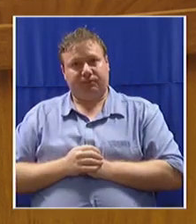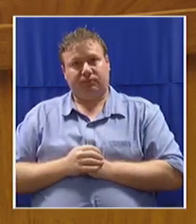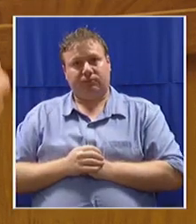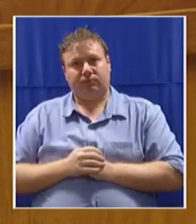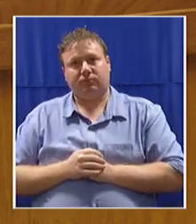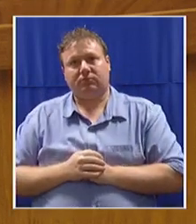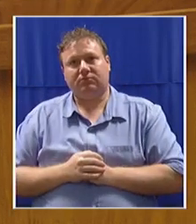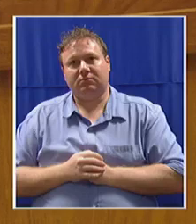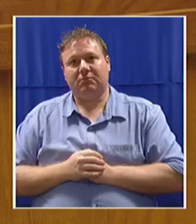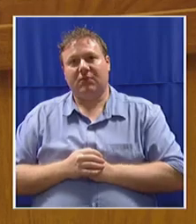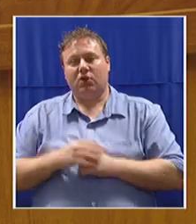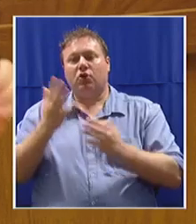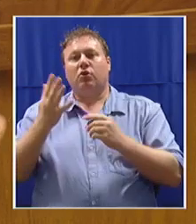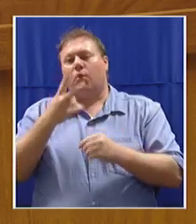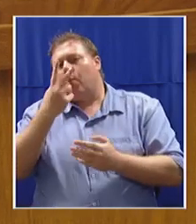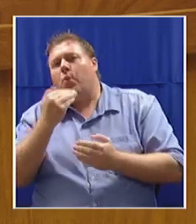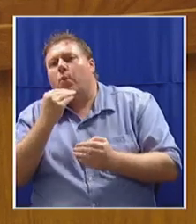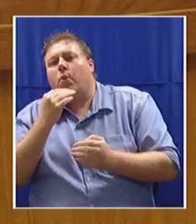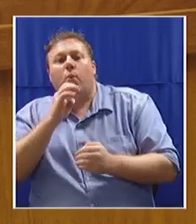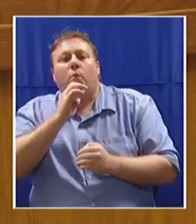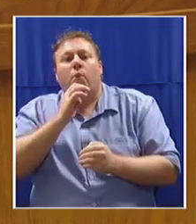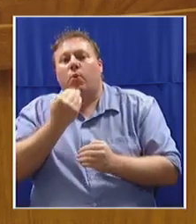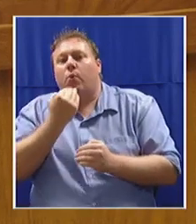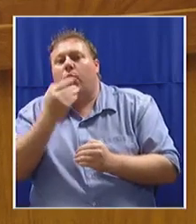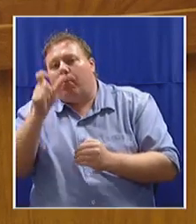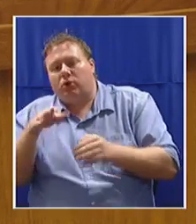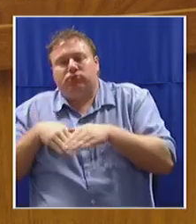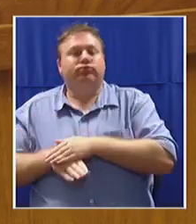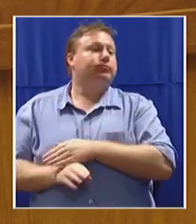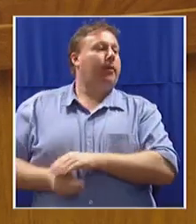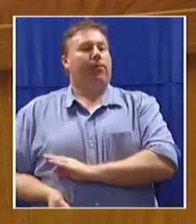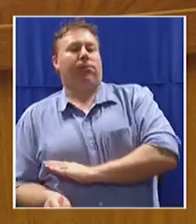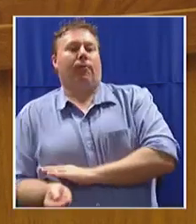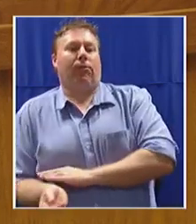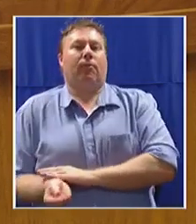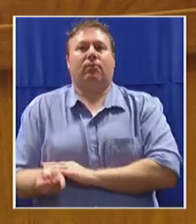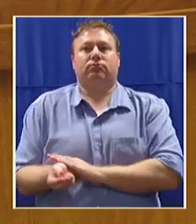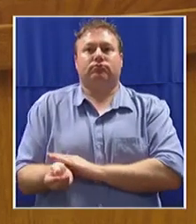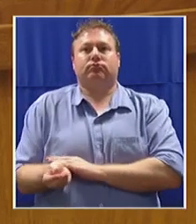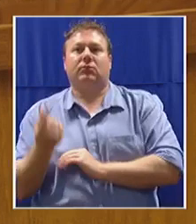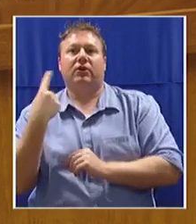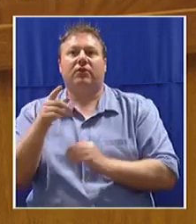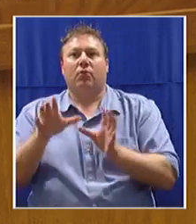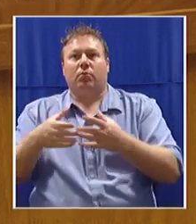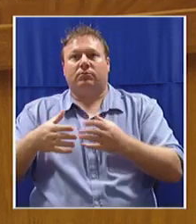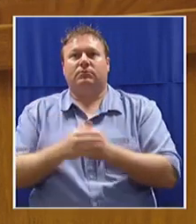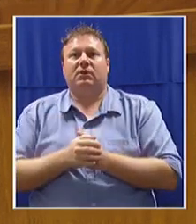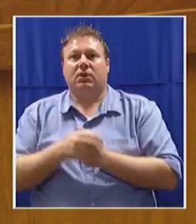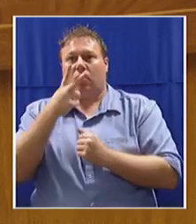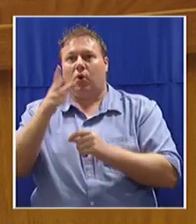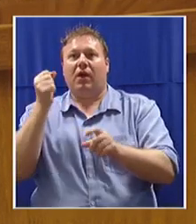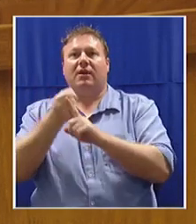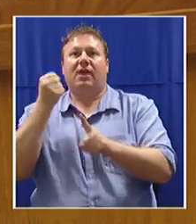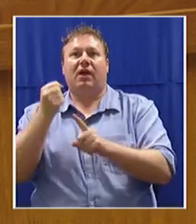at who the hidden hand is behind many of these particular parties. And I think that you look at the recent attack